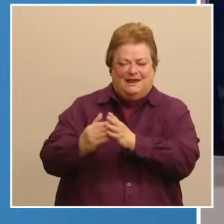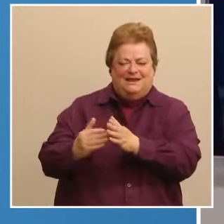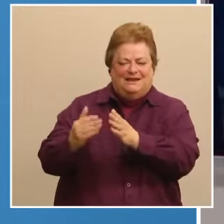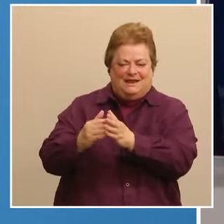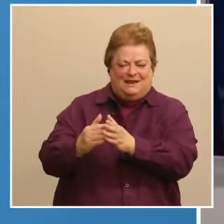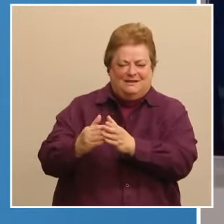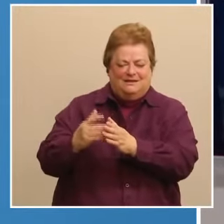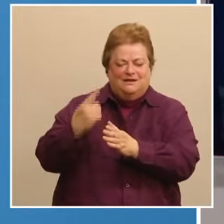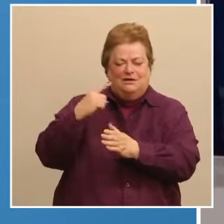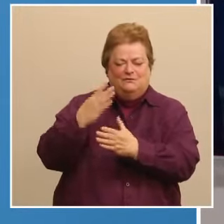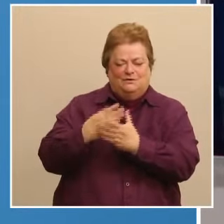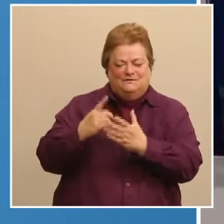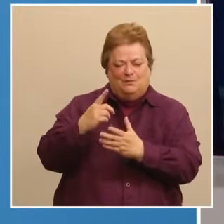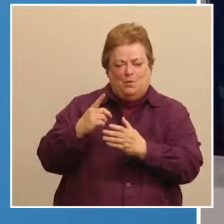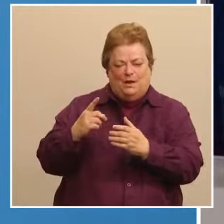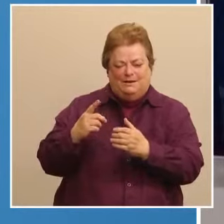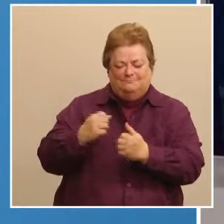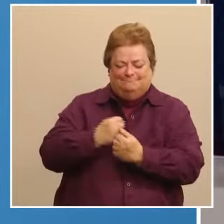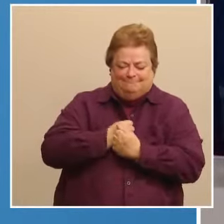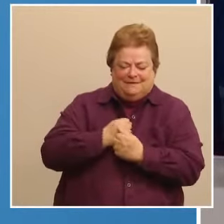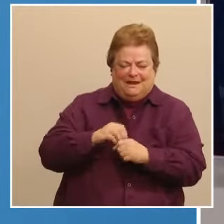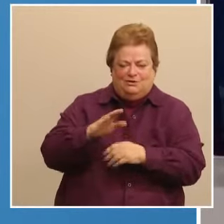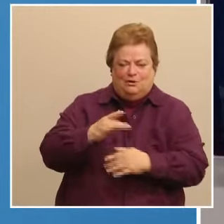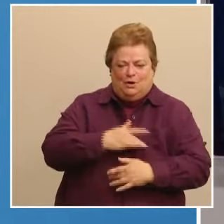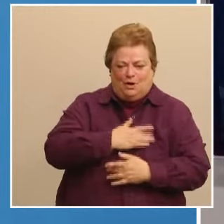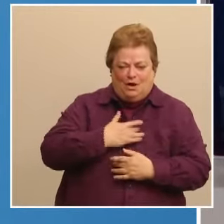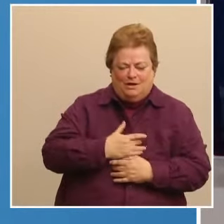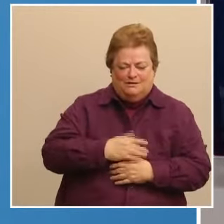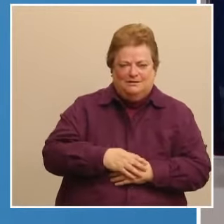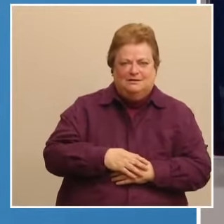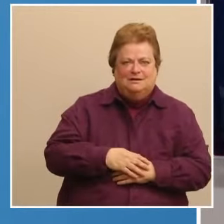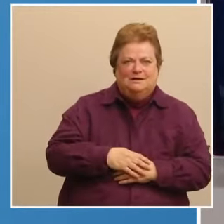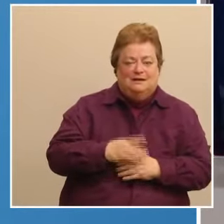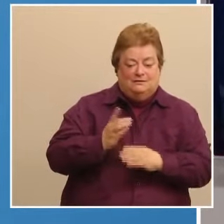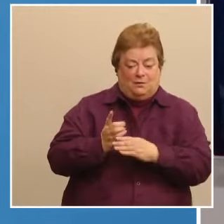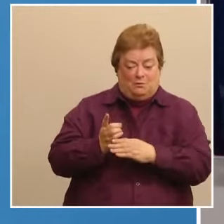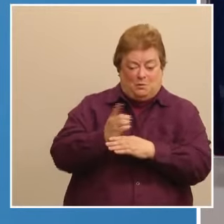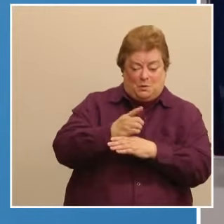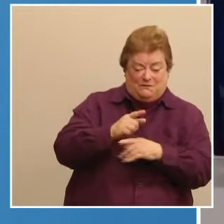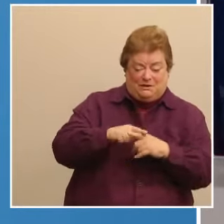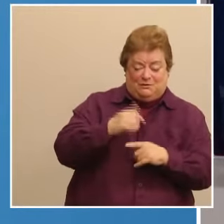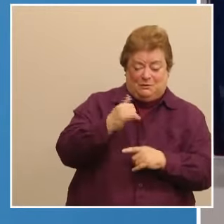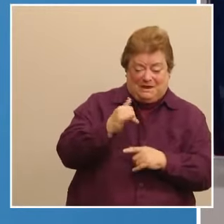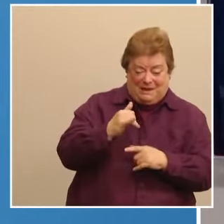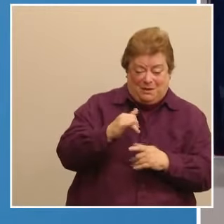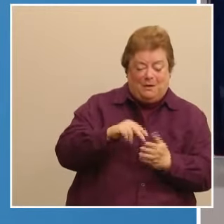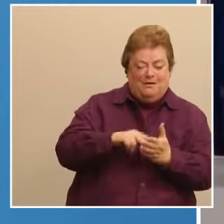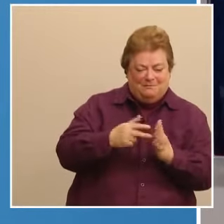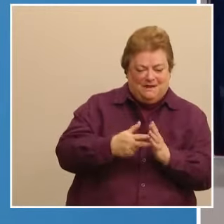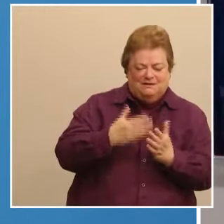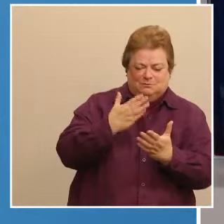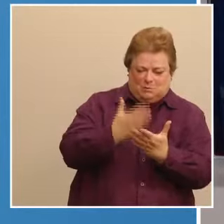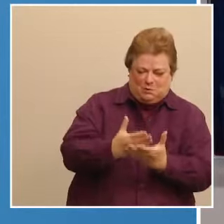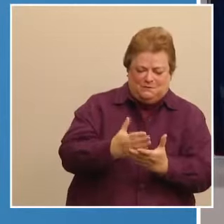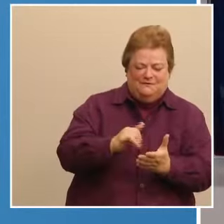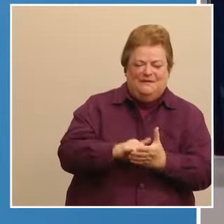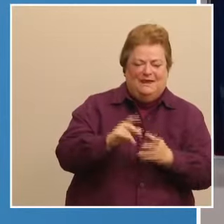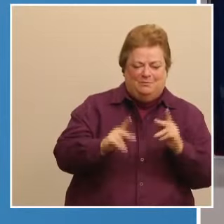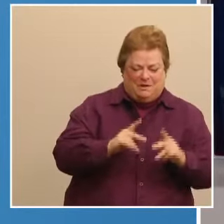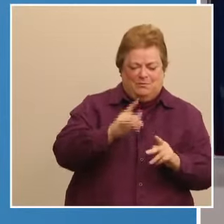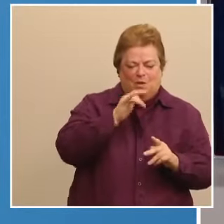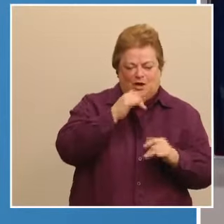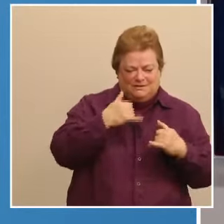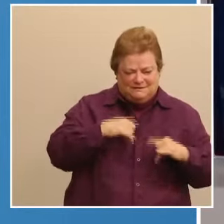for someone dear to your heart. Getting to yellow on the dial this week is proof that the people of Lincoln and Lancaster County keep showing